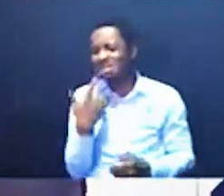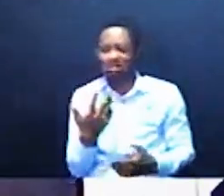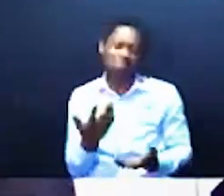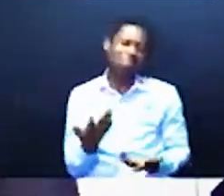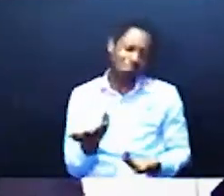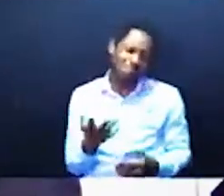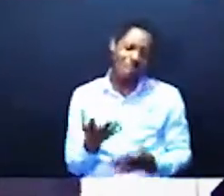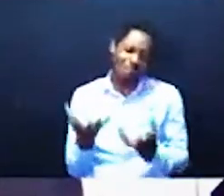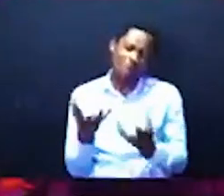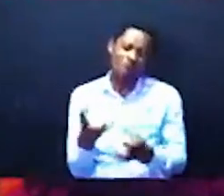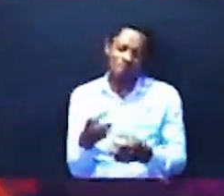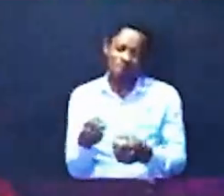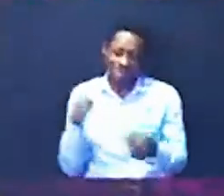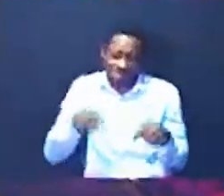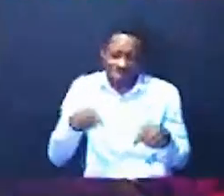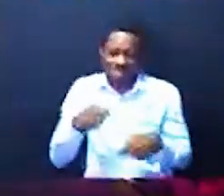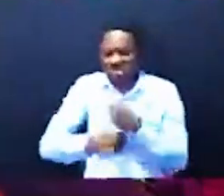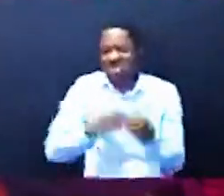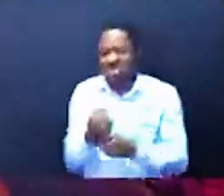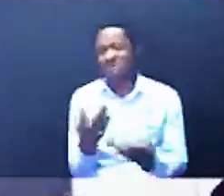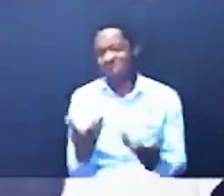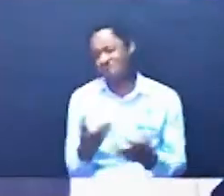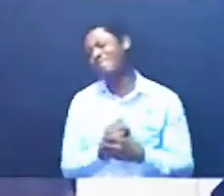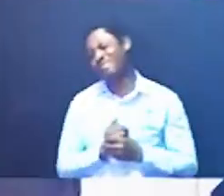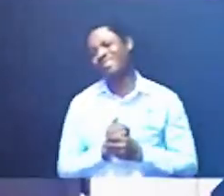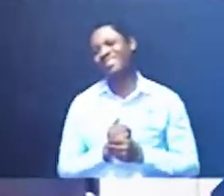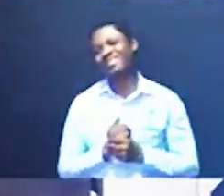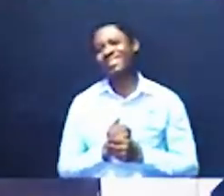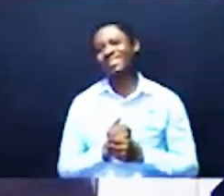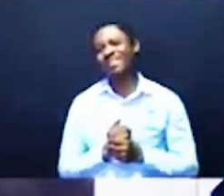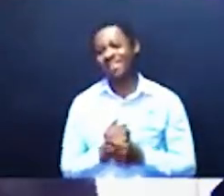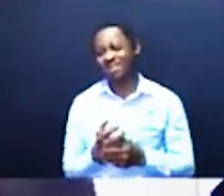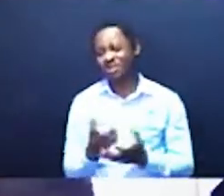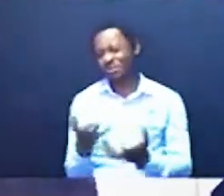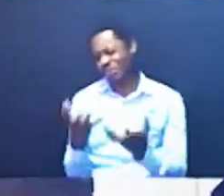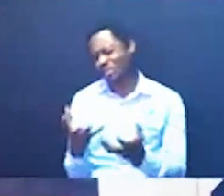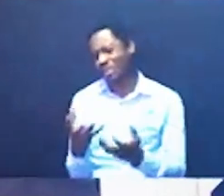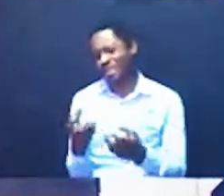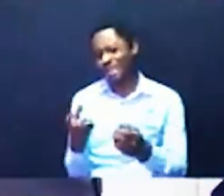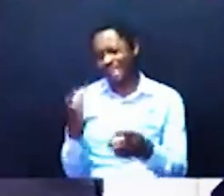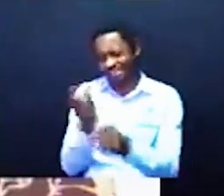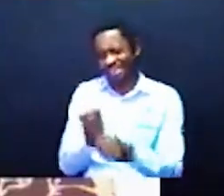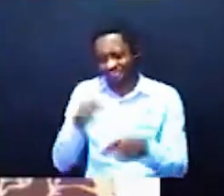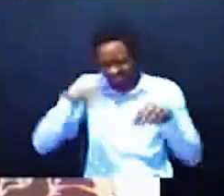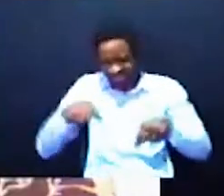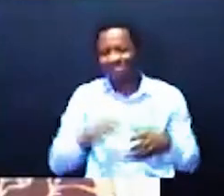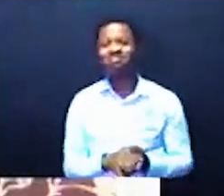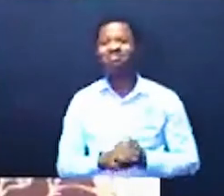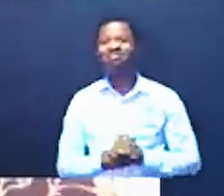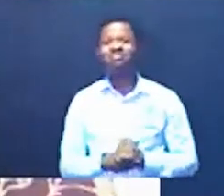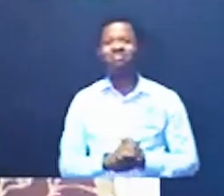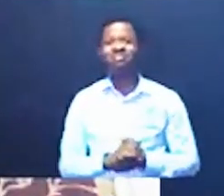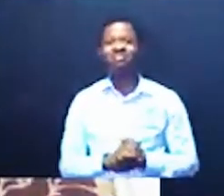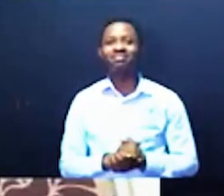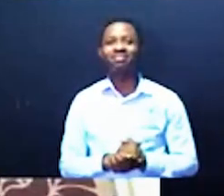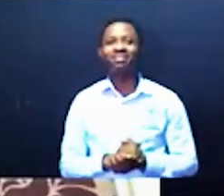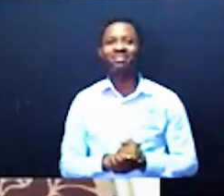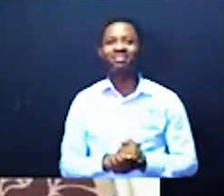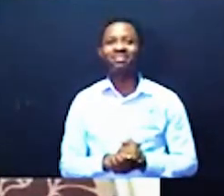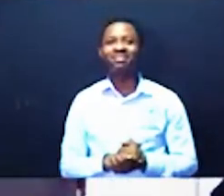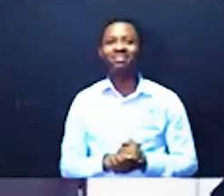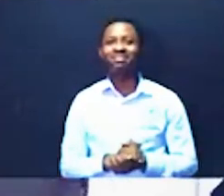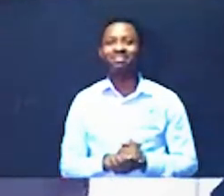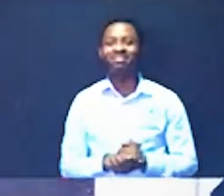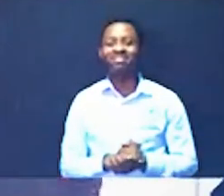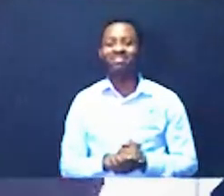I wish I got it this year. Yeah, I wish I had it this year. I wish I had it this year. Yeah, but this calling is not